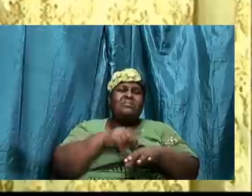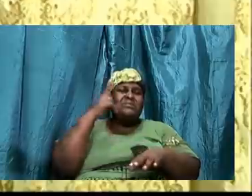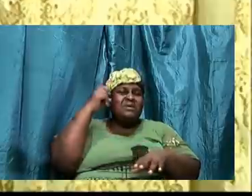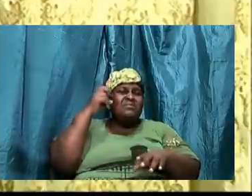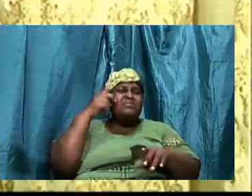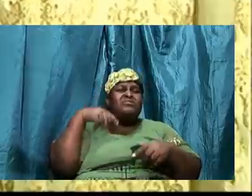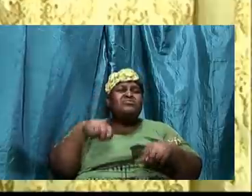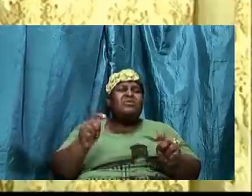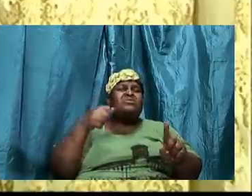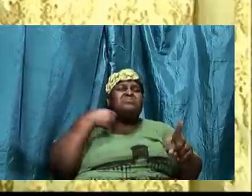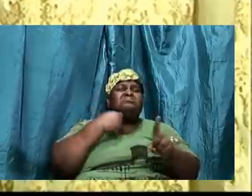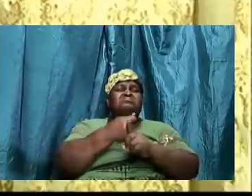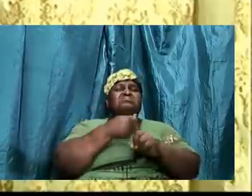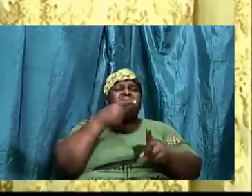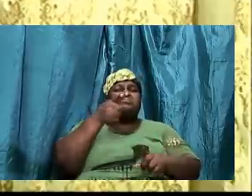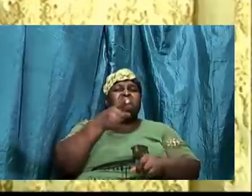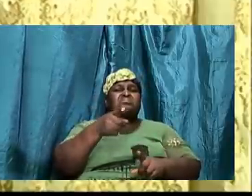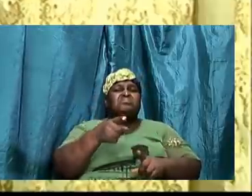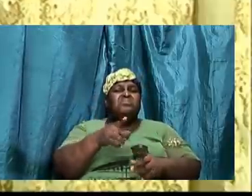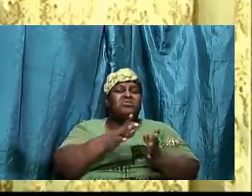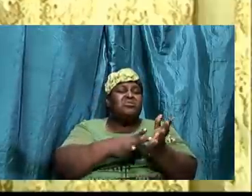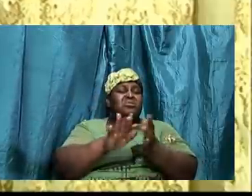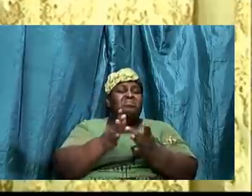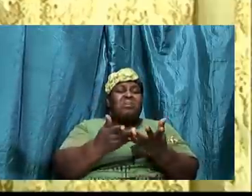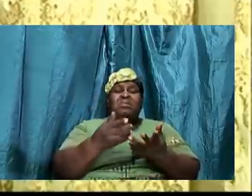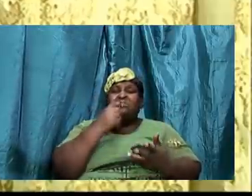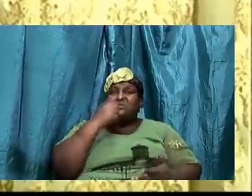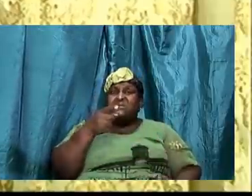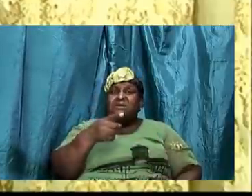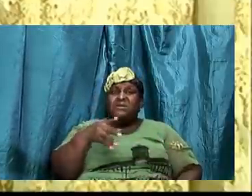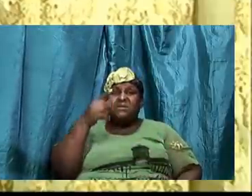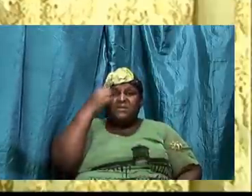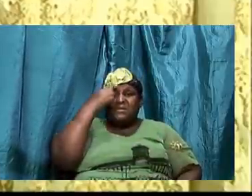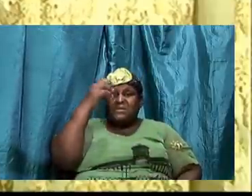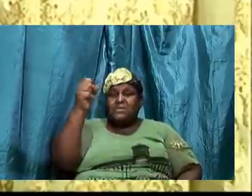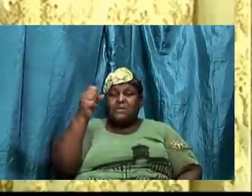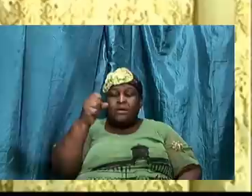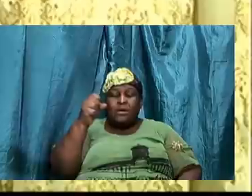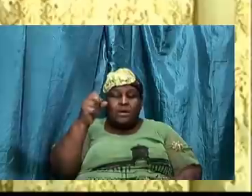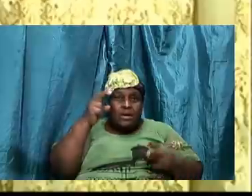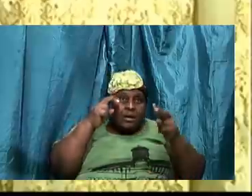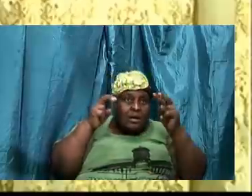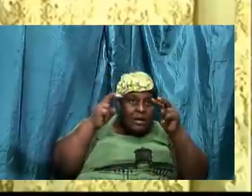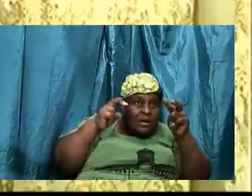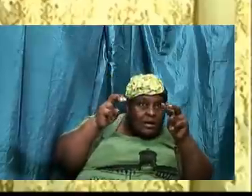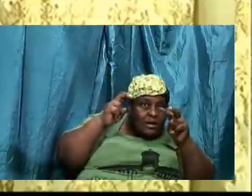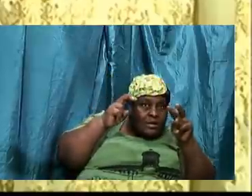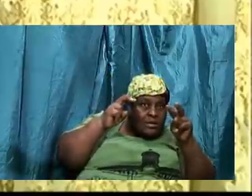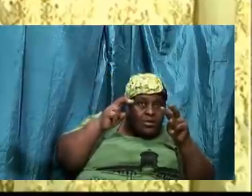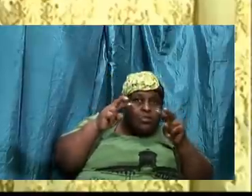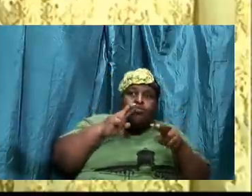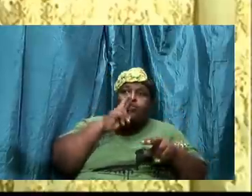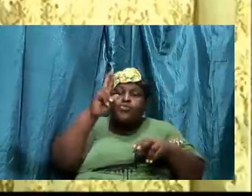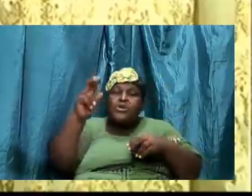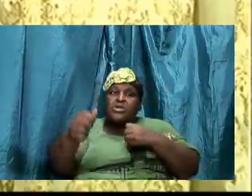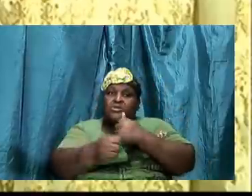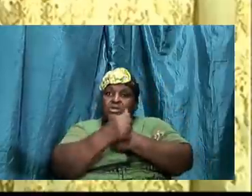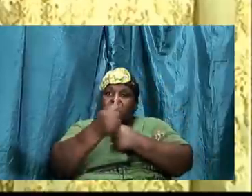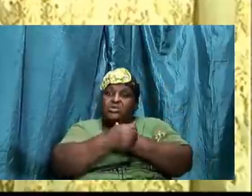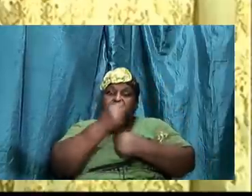So the scripture said, be sober, be alert, because there is a real danger beyond the